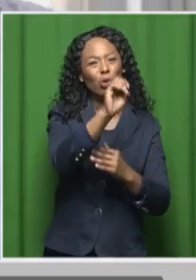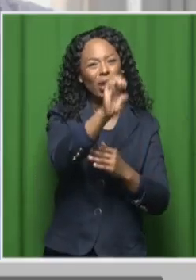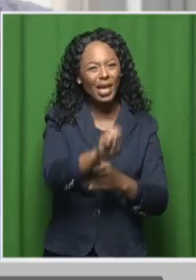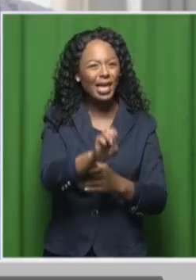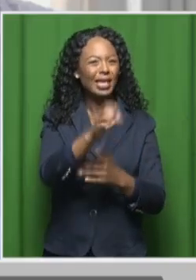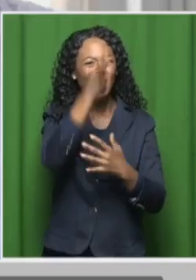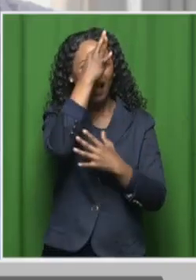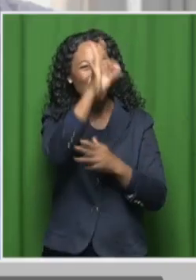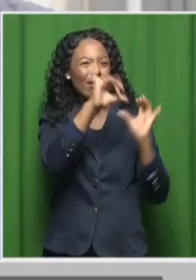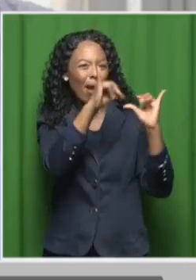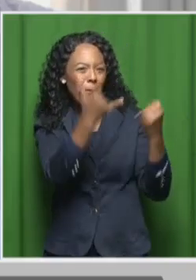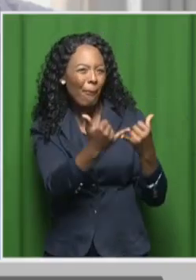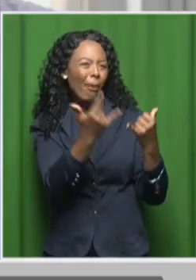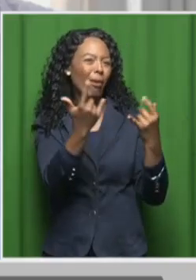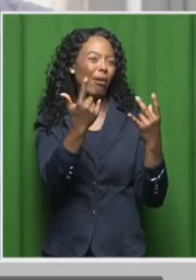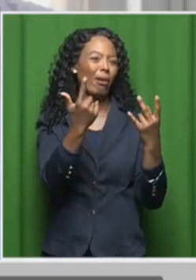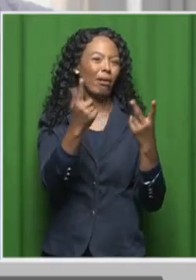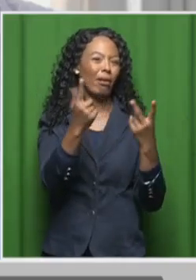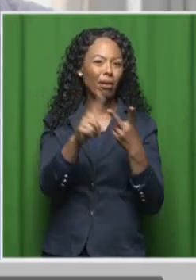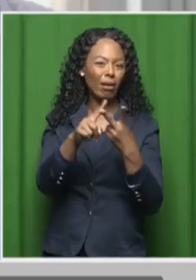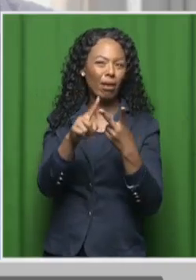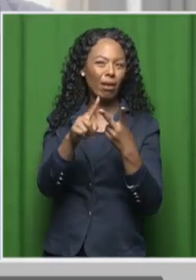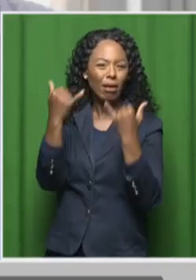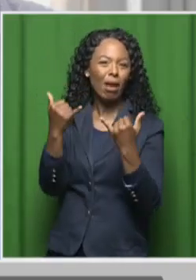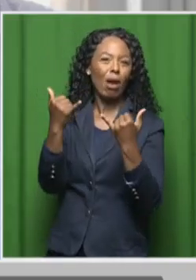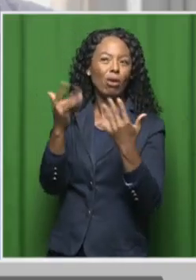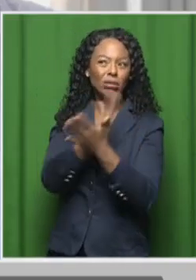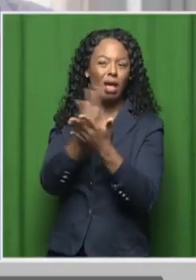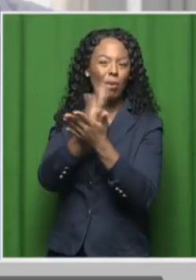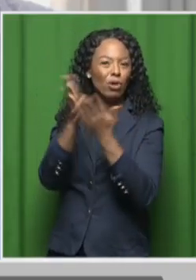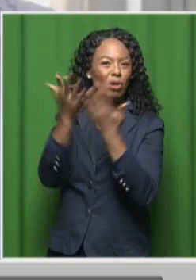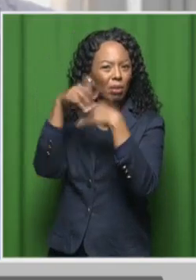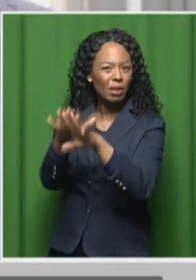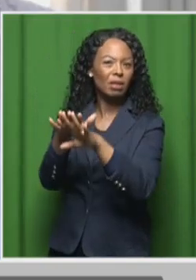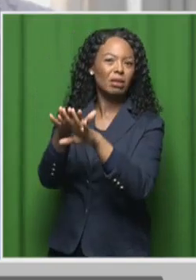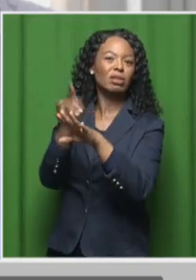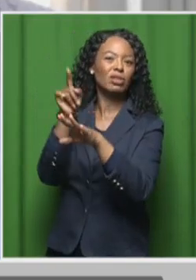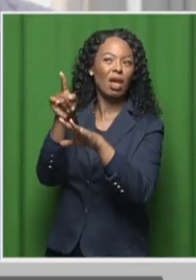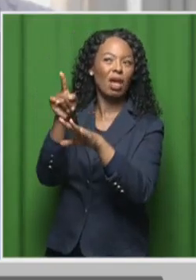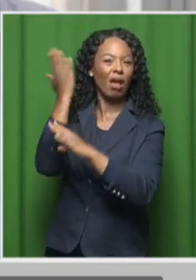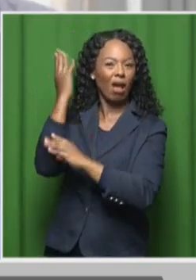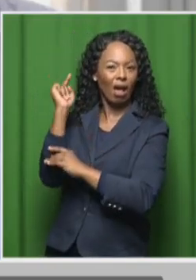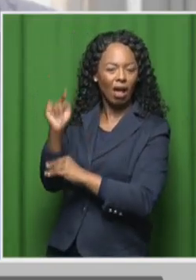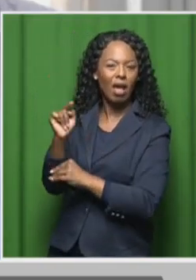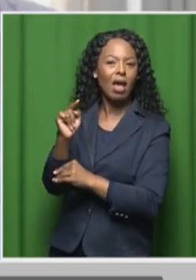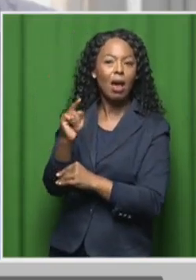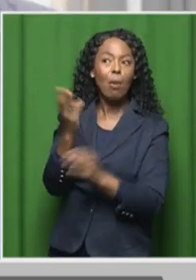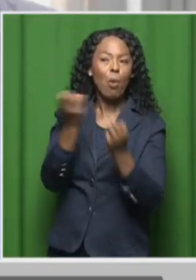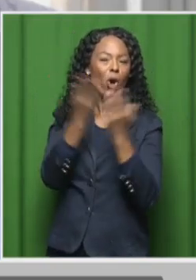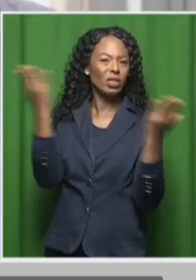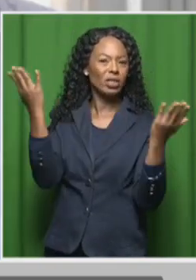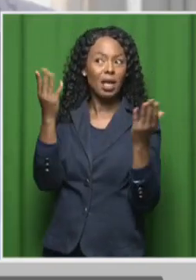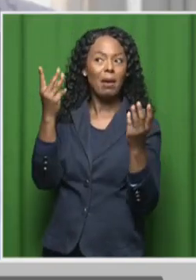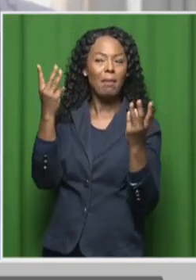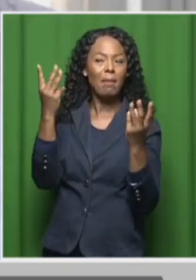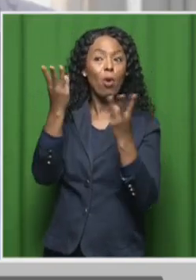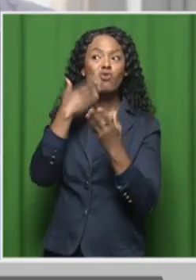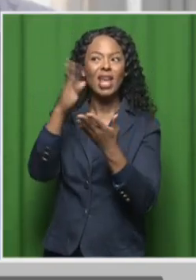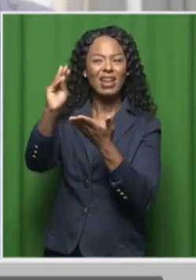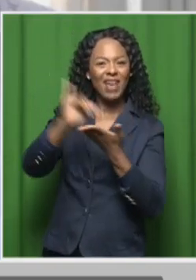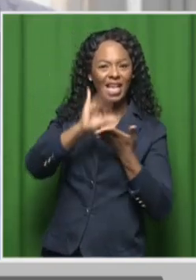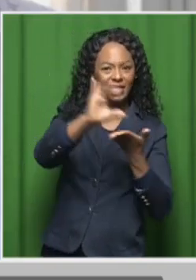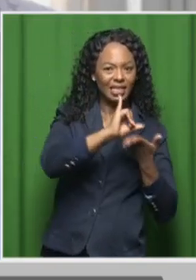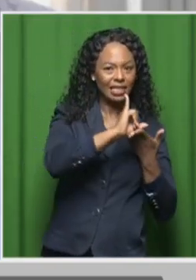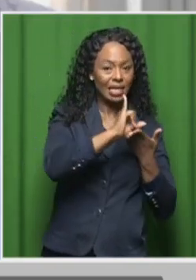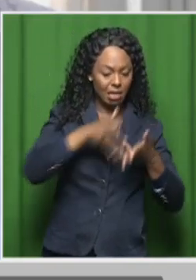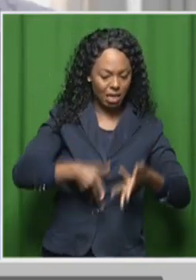structural reforms versus actual implementation, and that was something you alluded to as well. What are investors most worried about at this point as